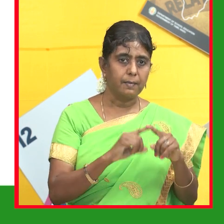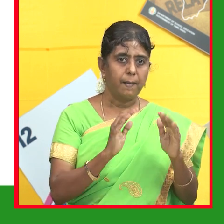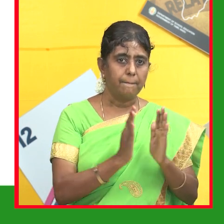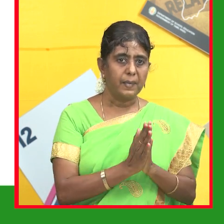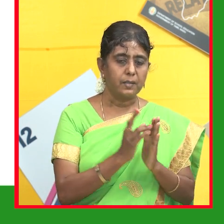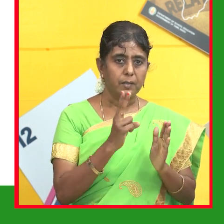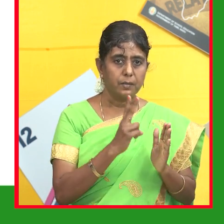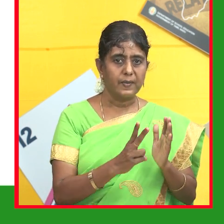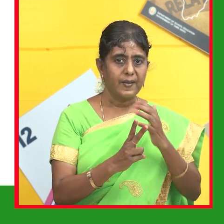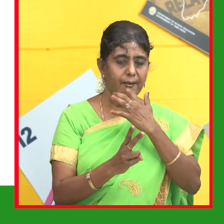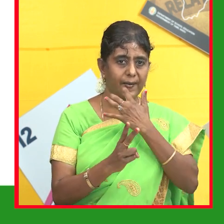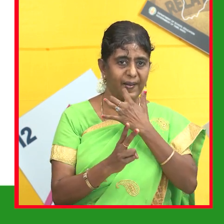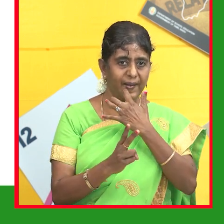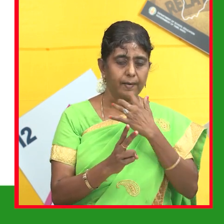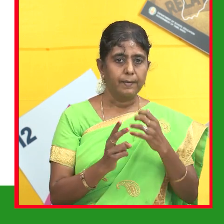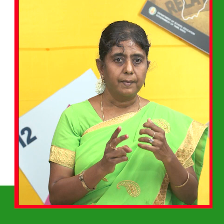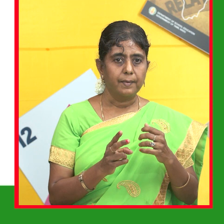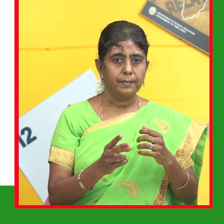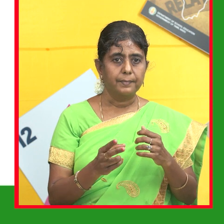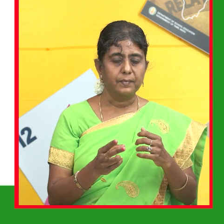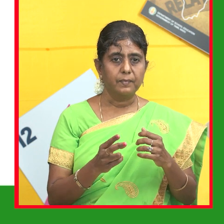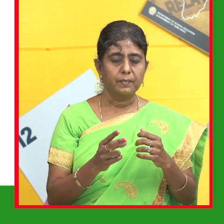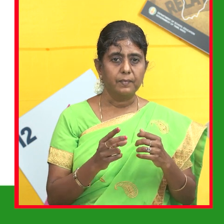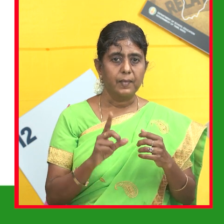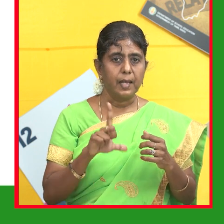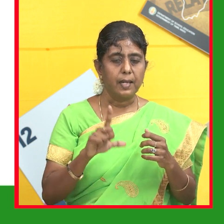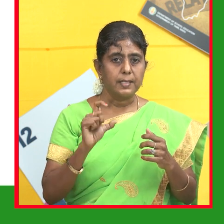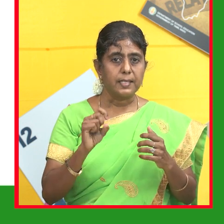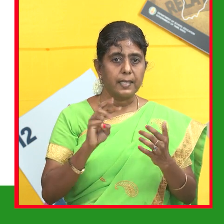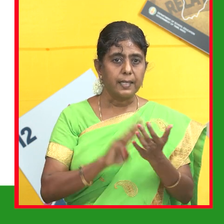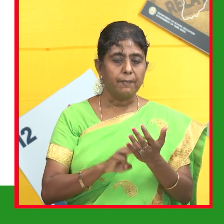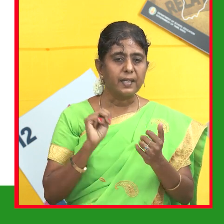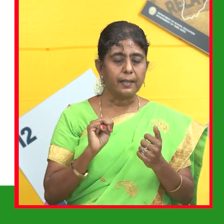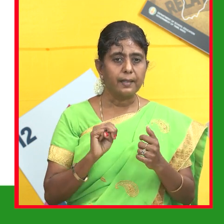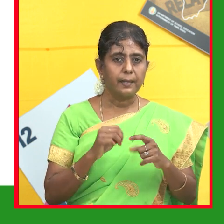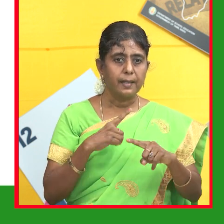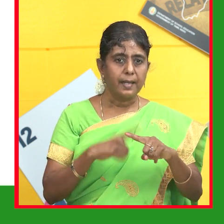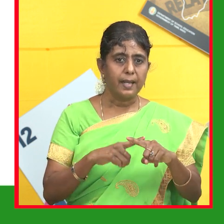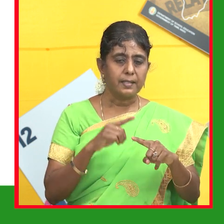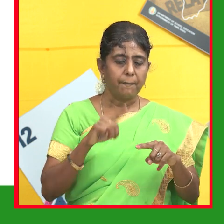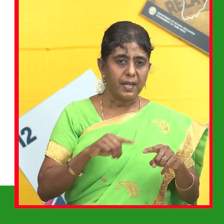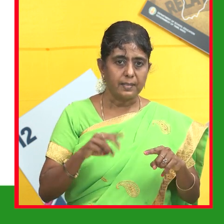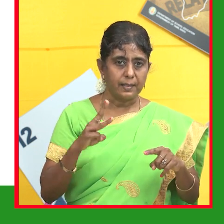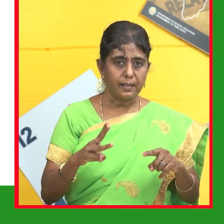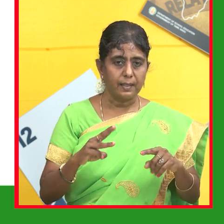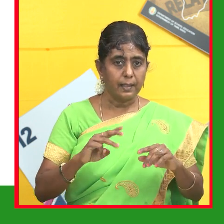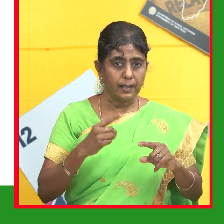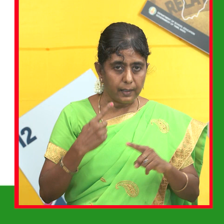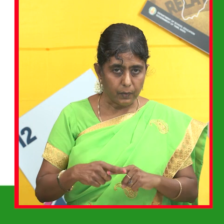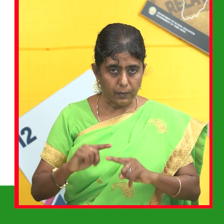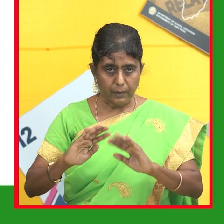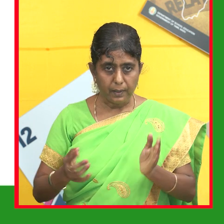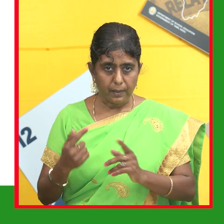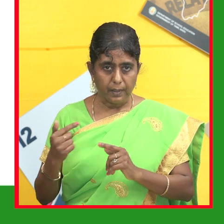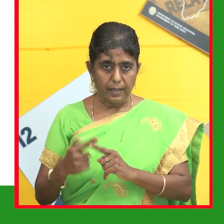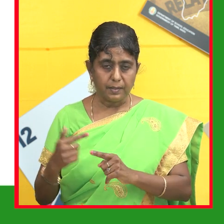denominator with the LCM that you have taken. What LCM that you have taken? x plus 3 into x minus 2.